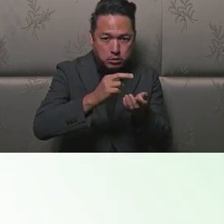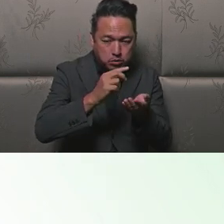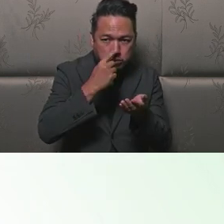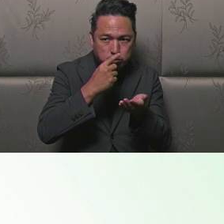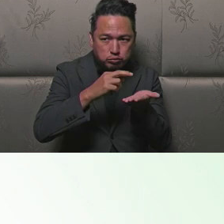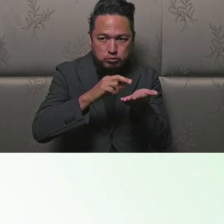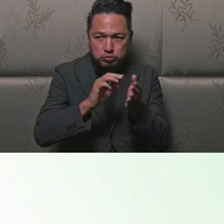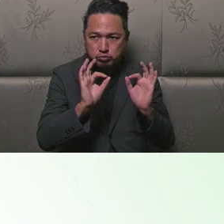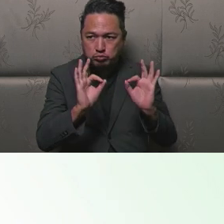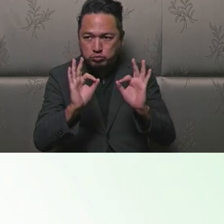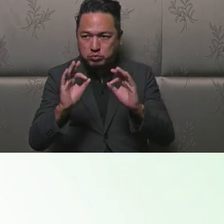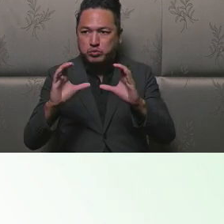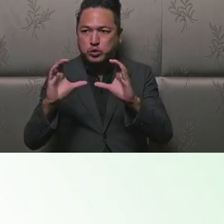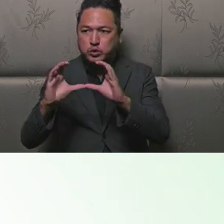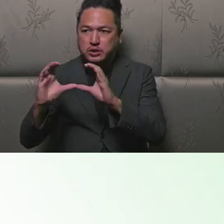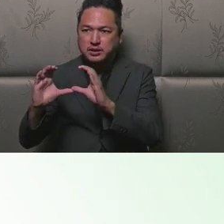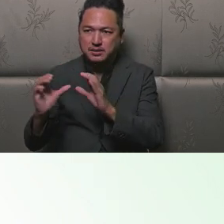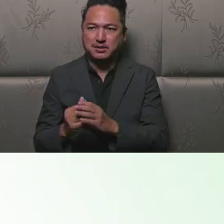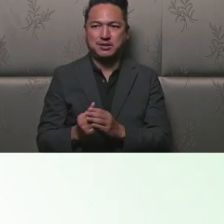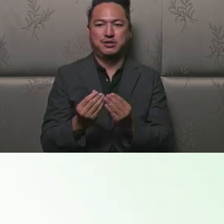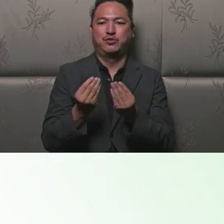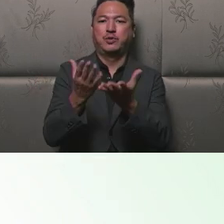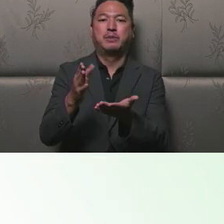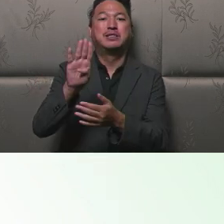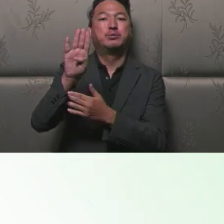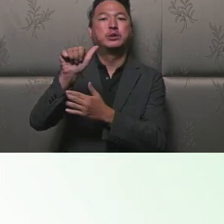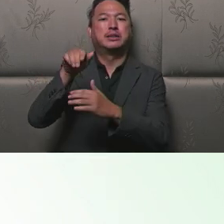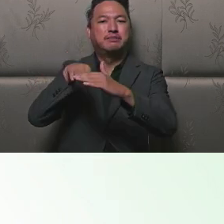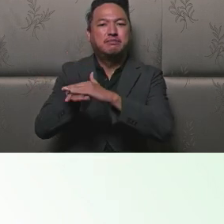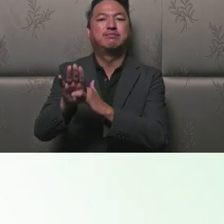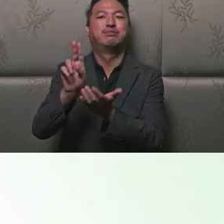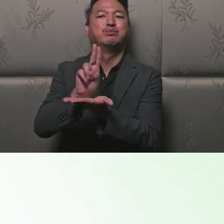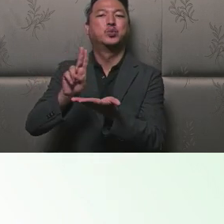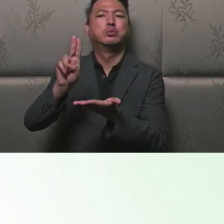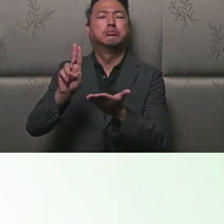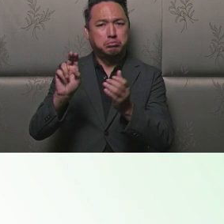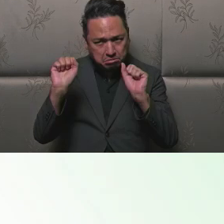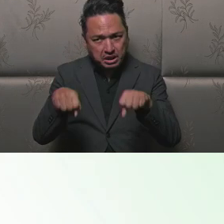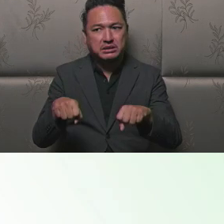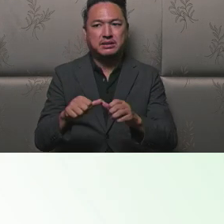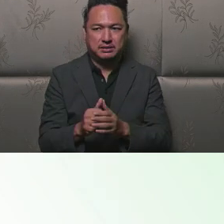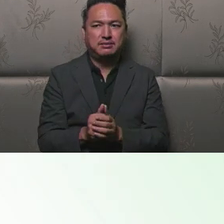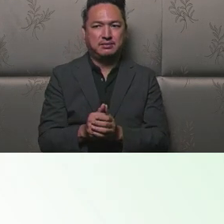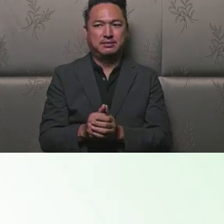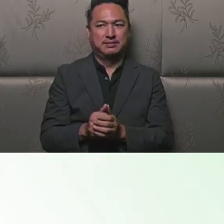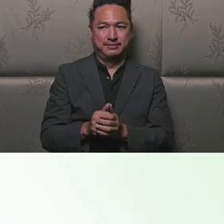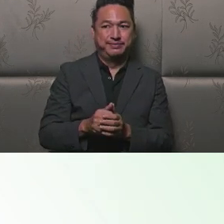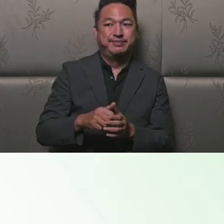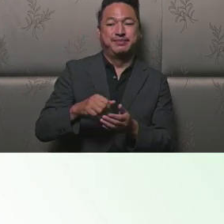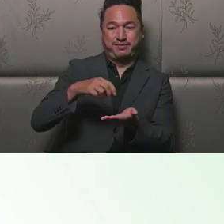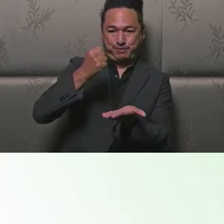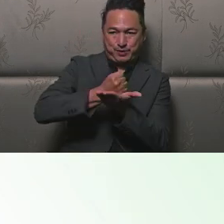conferred by the Minister of Education, or in certain cases, they can get a degree under a certain university that